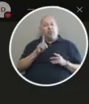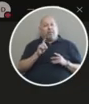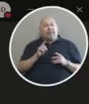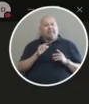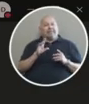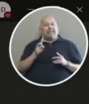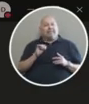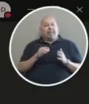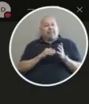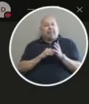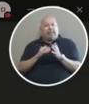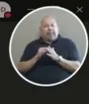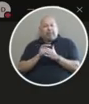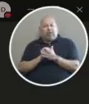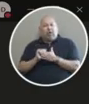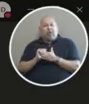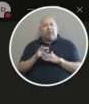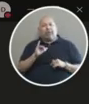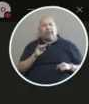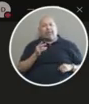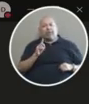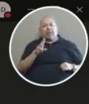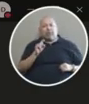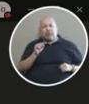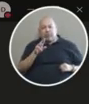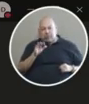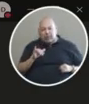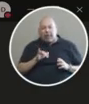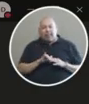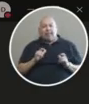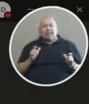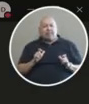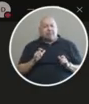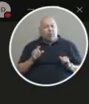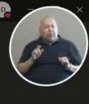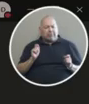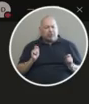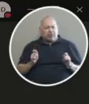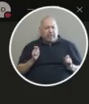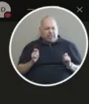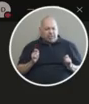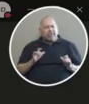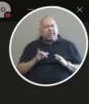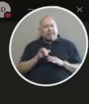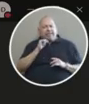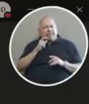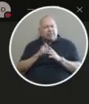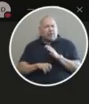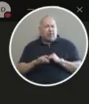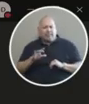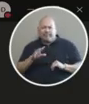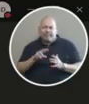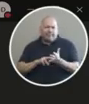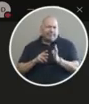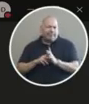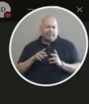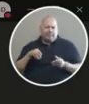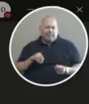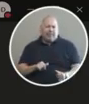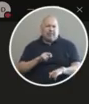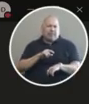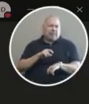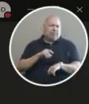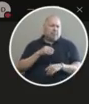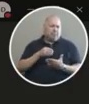$170 billion industry. That calls for small incremental changes. It doesn't call for spending money on